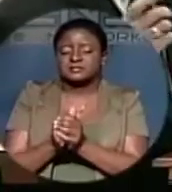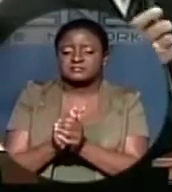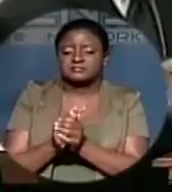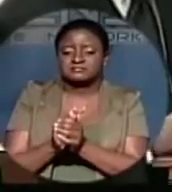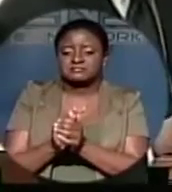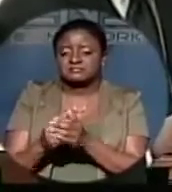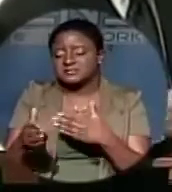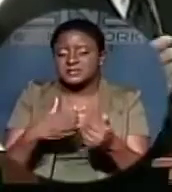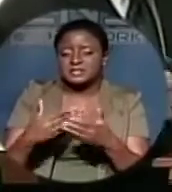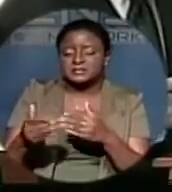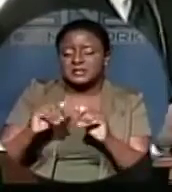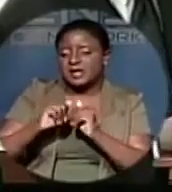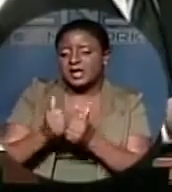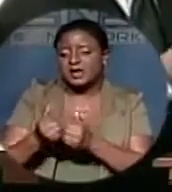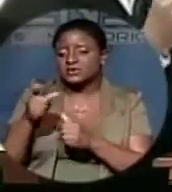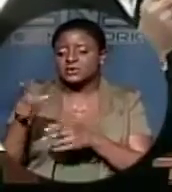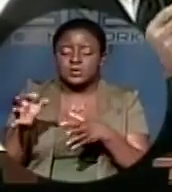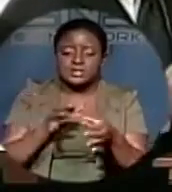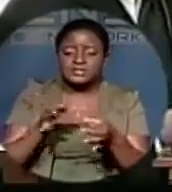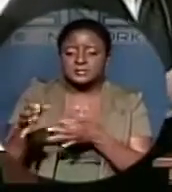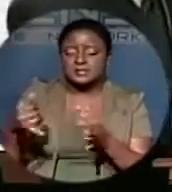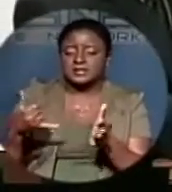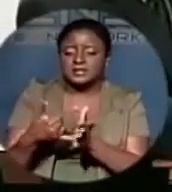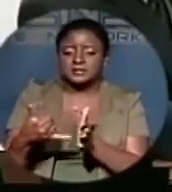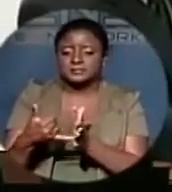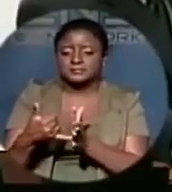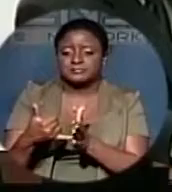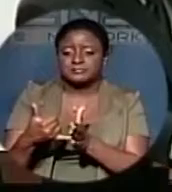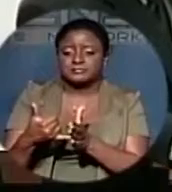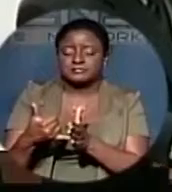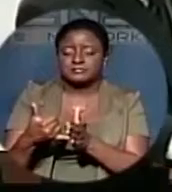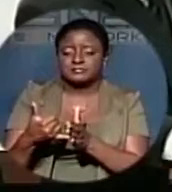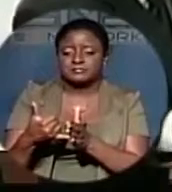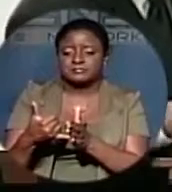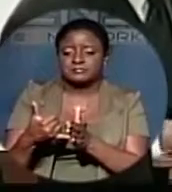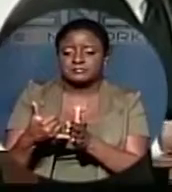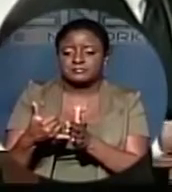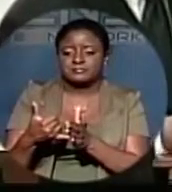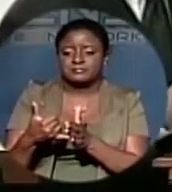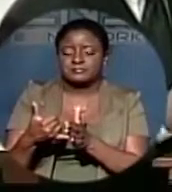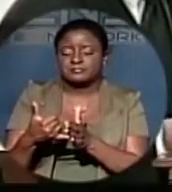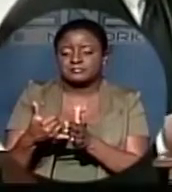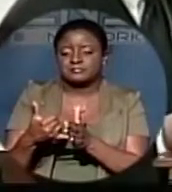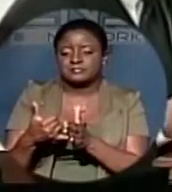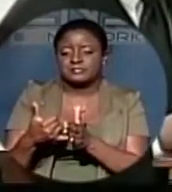it and dice it and put it in some company all you want. At the end of the day,